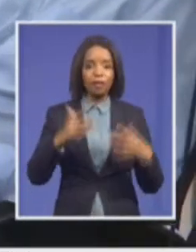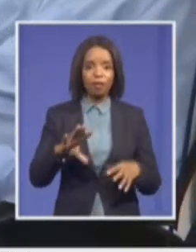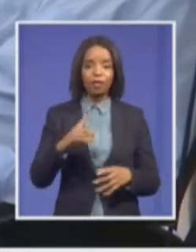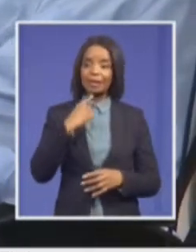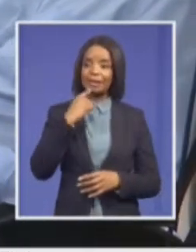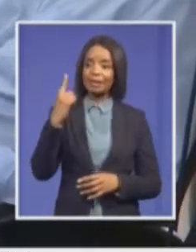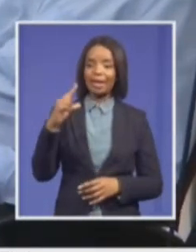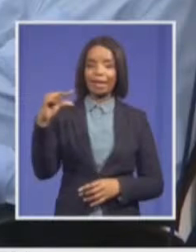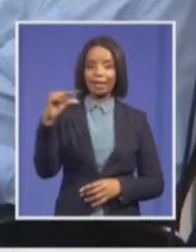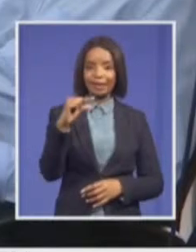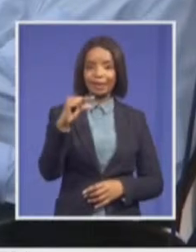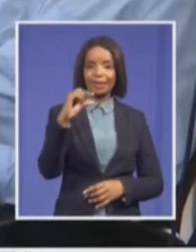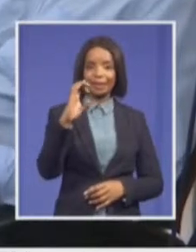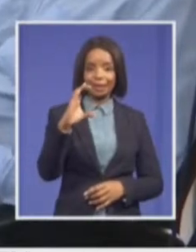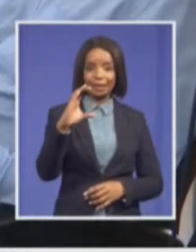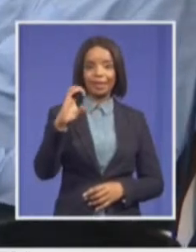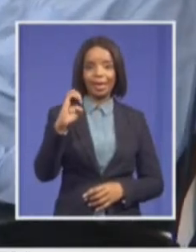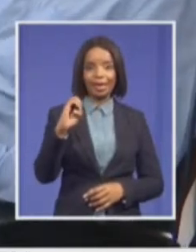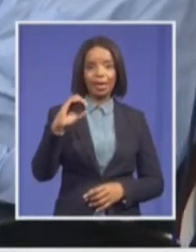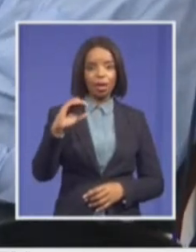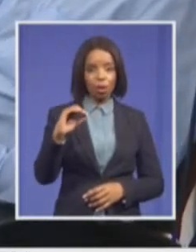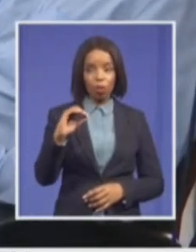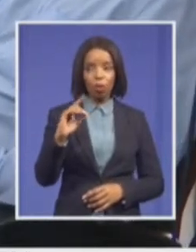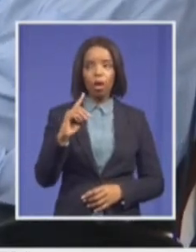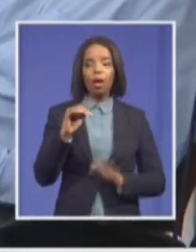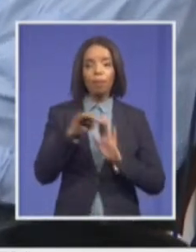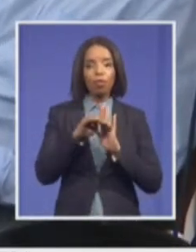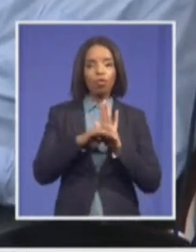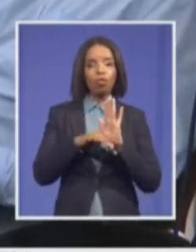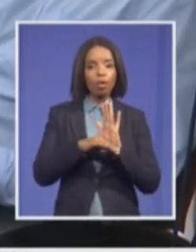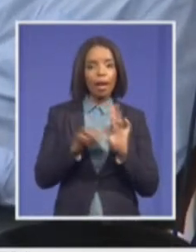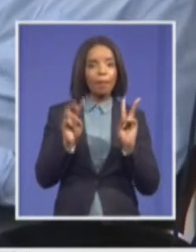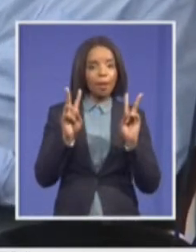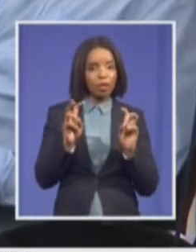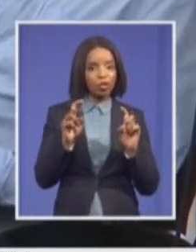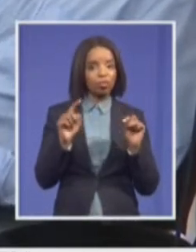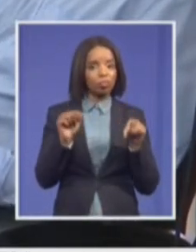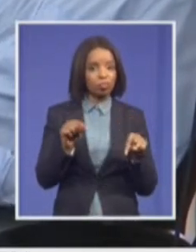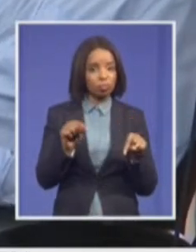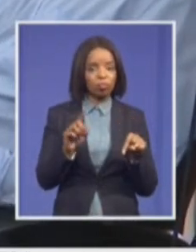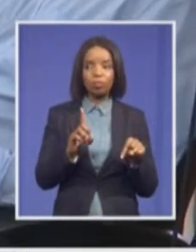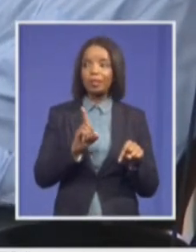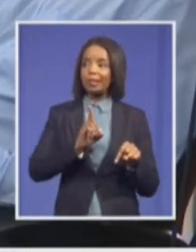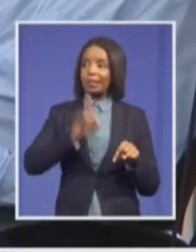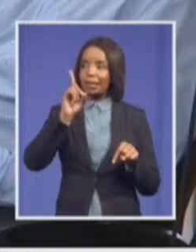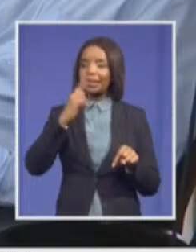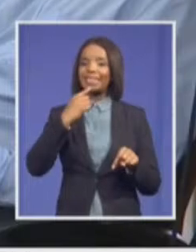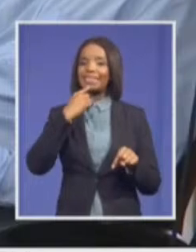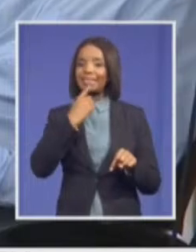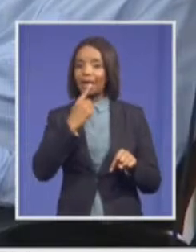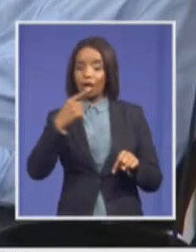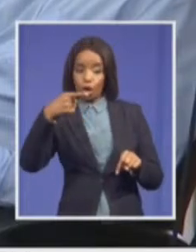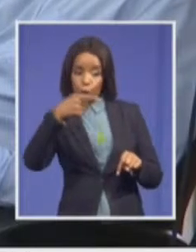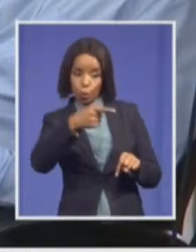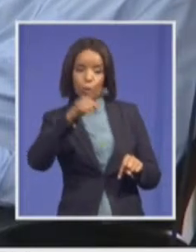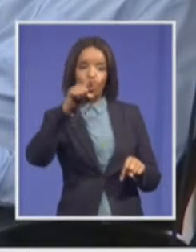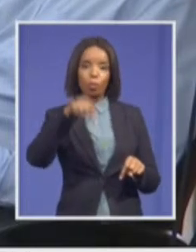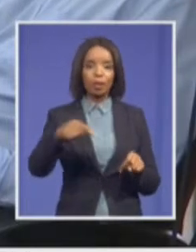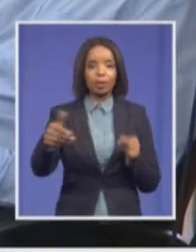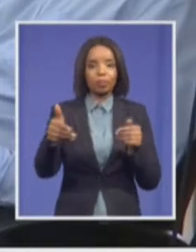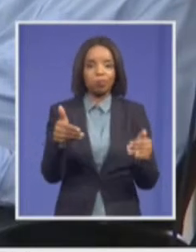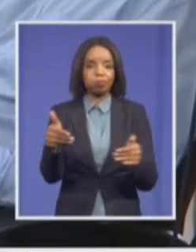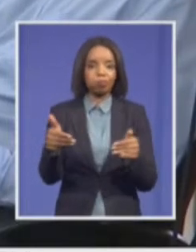then the GCEO before then had said, please handle this as you deem fit. So who is the employee writing to here?